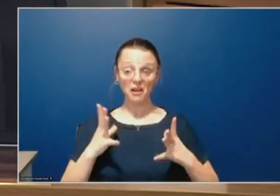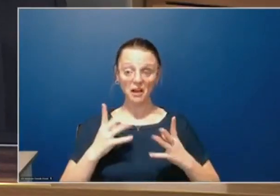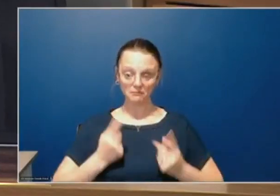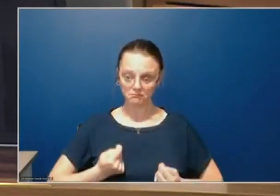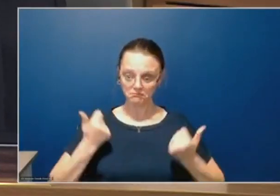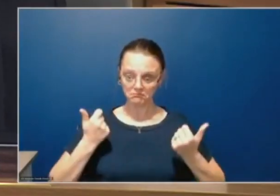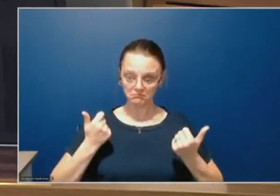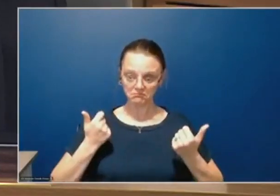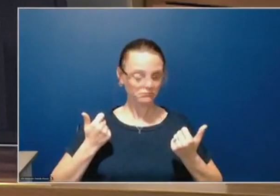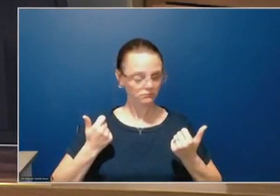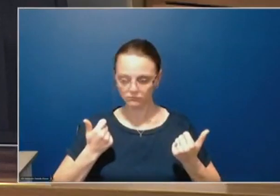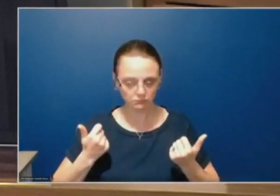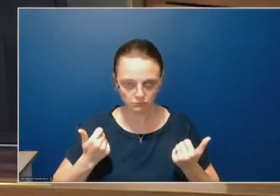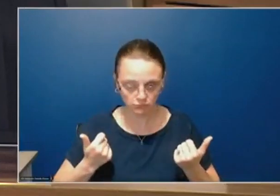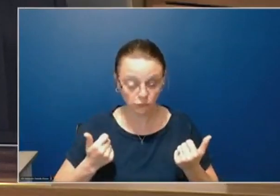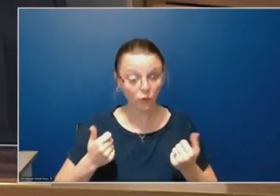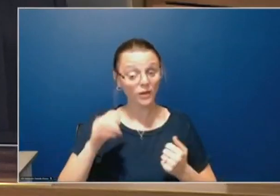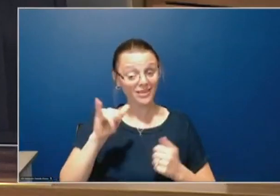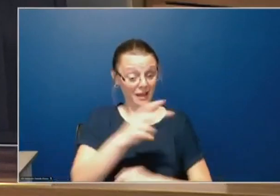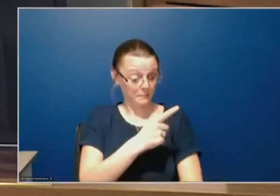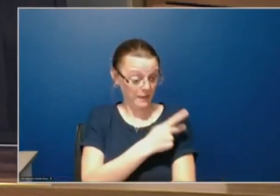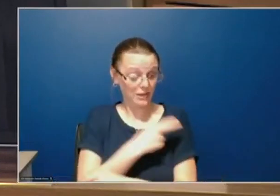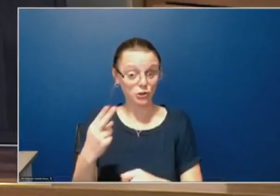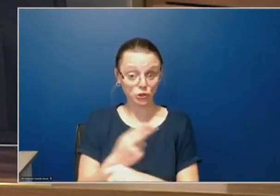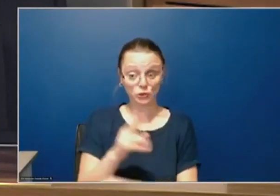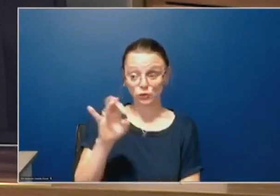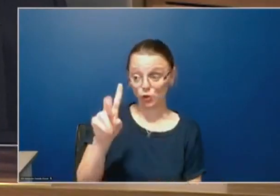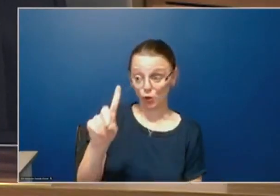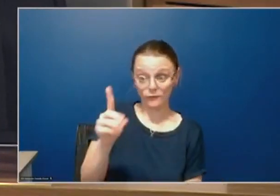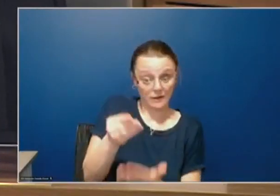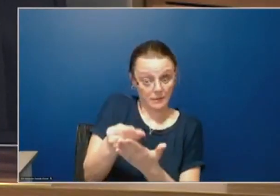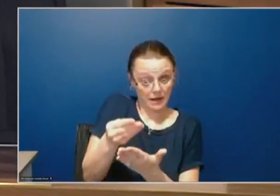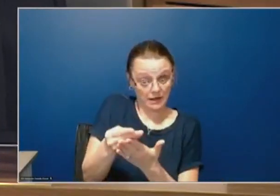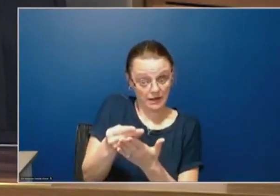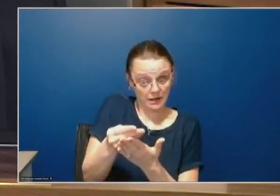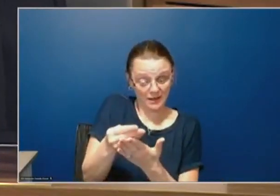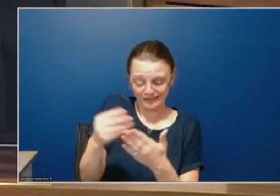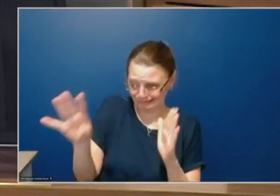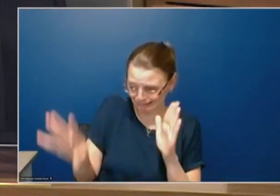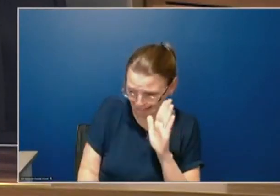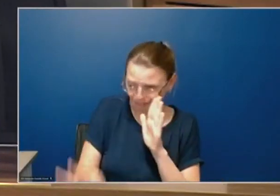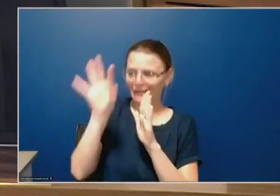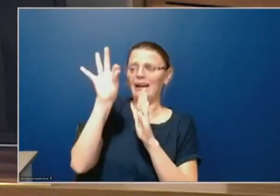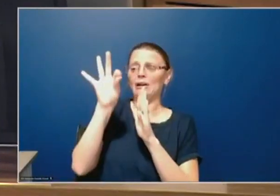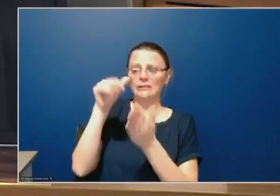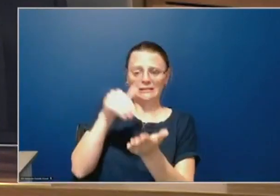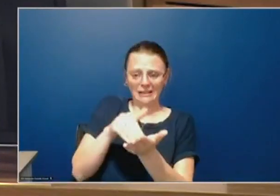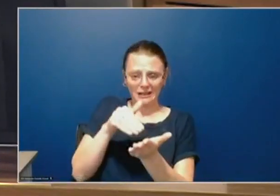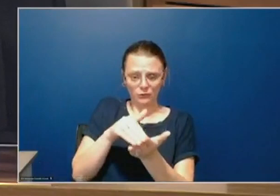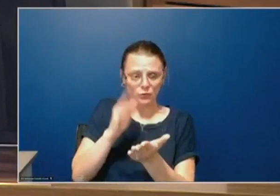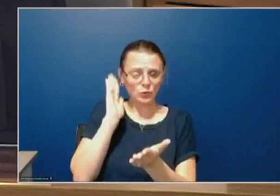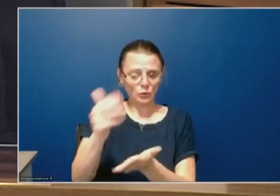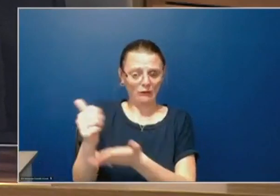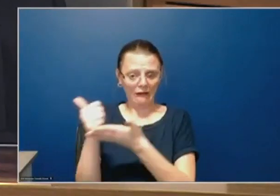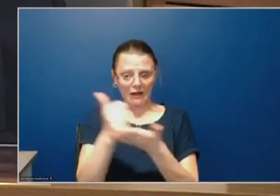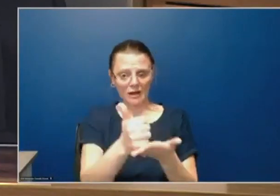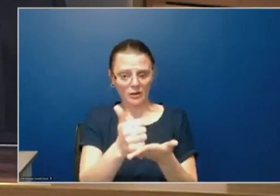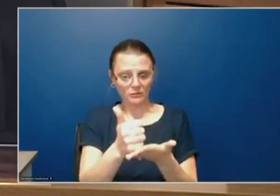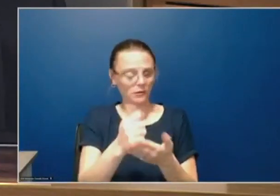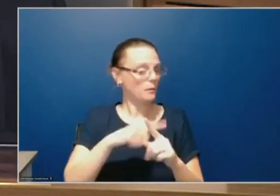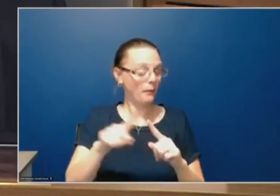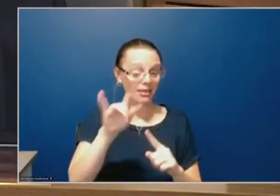money and found a doctor that would do this treatment for him. He could not